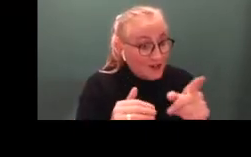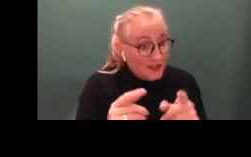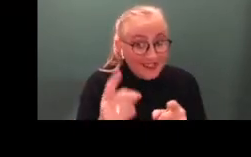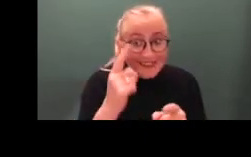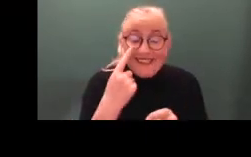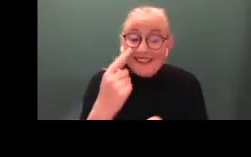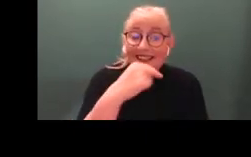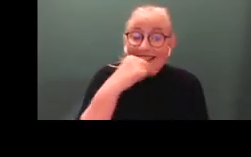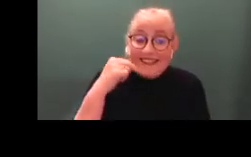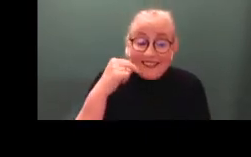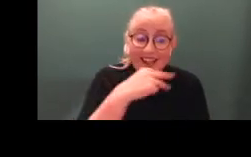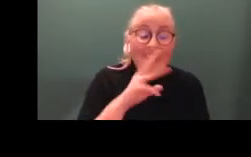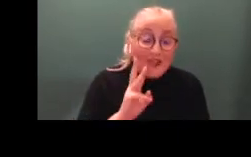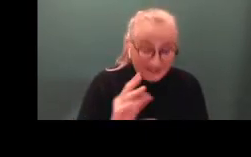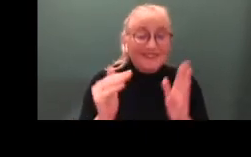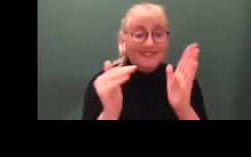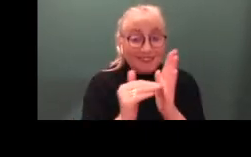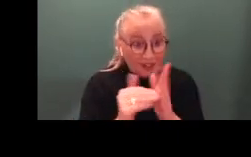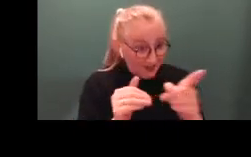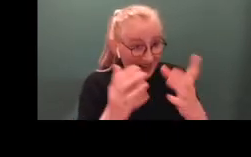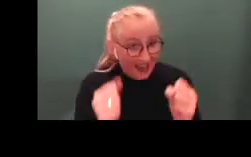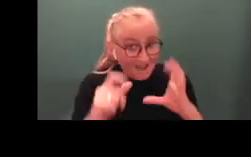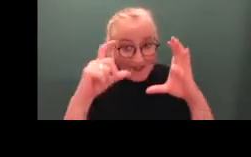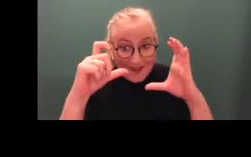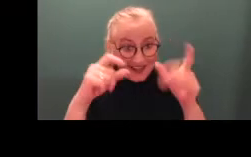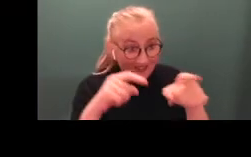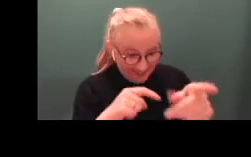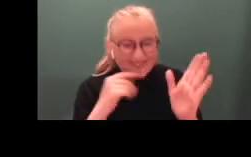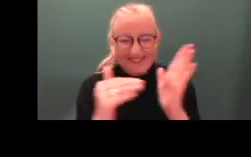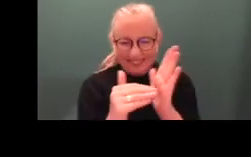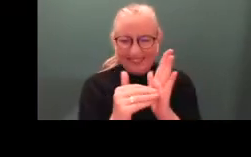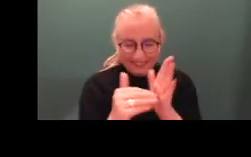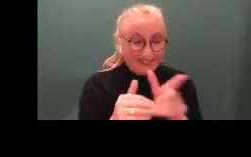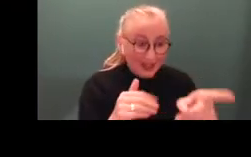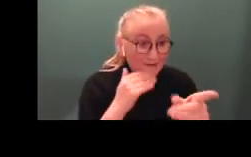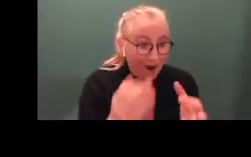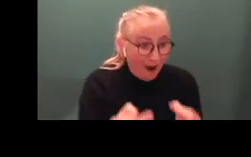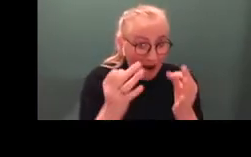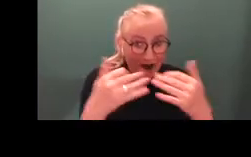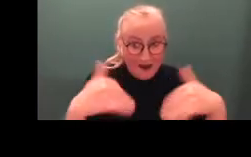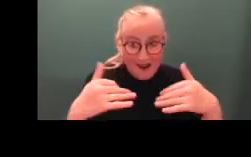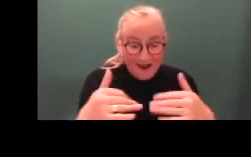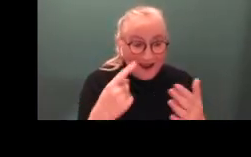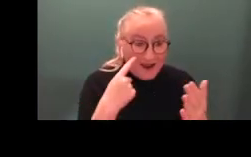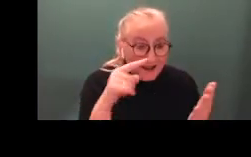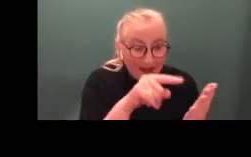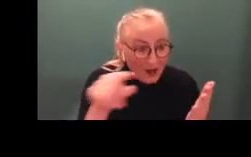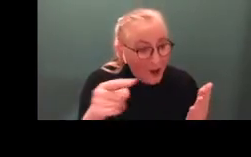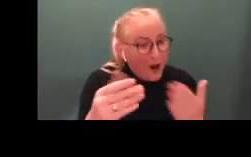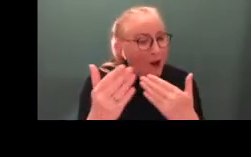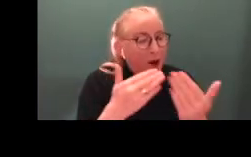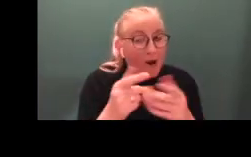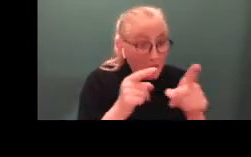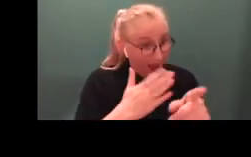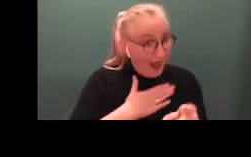nephews? I did, yeah. And you have some photographs here? Yeah. Wow, they look amazing. Wow. And what about, would you like to